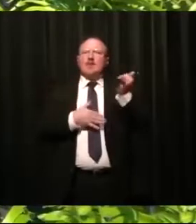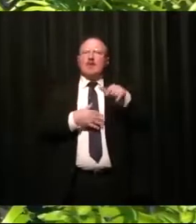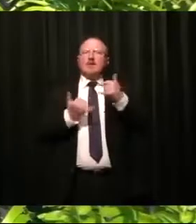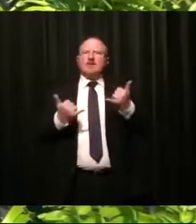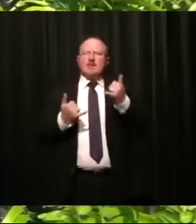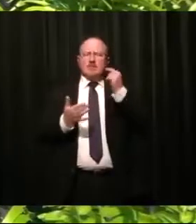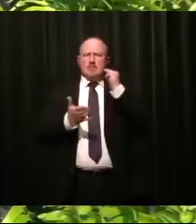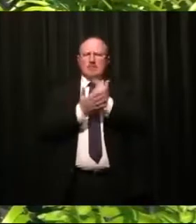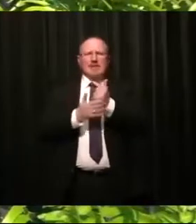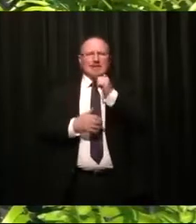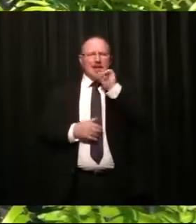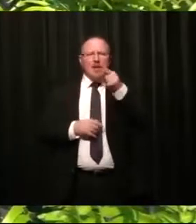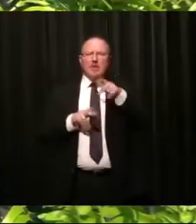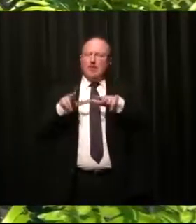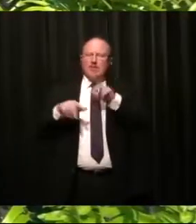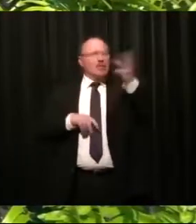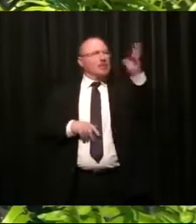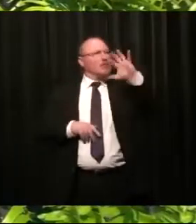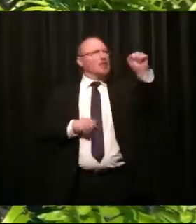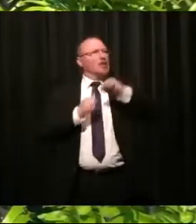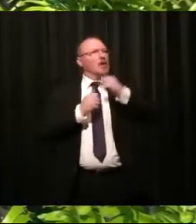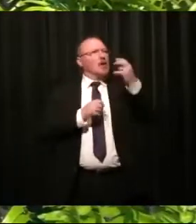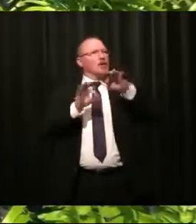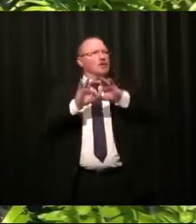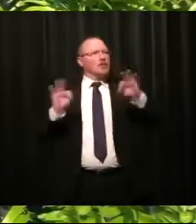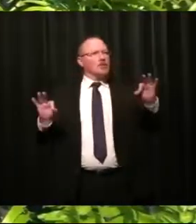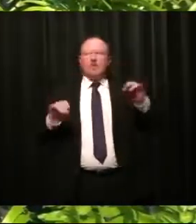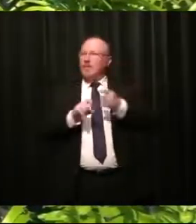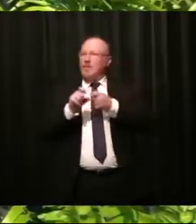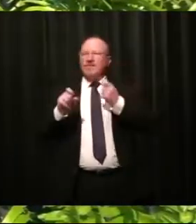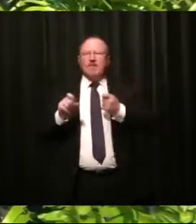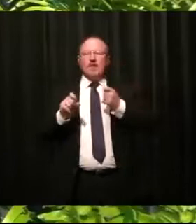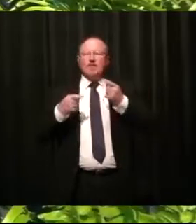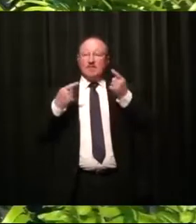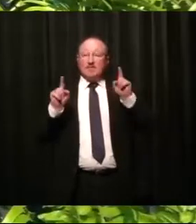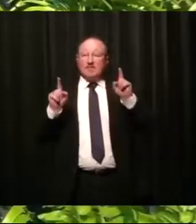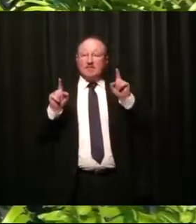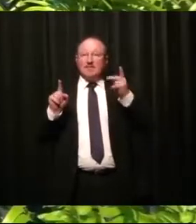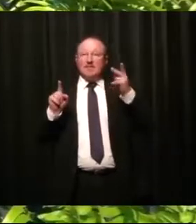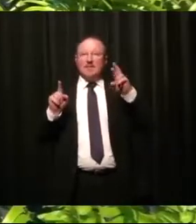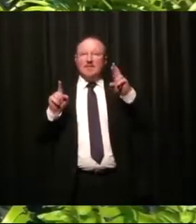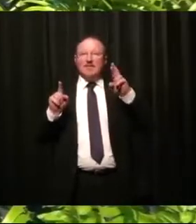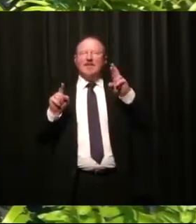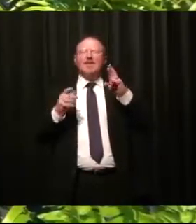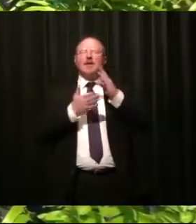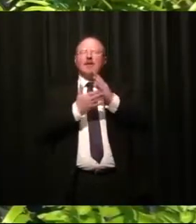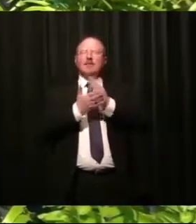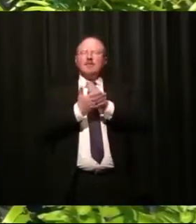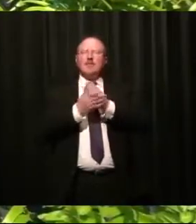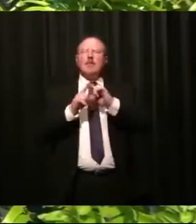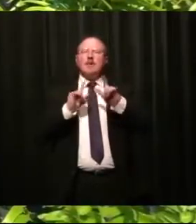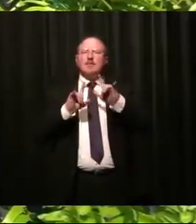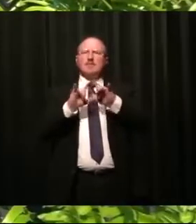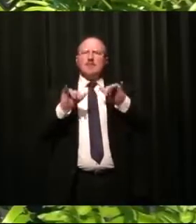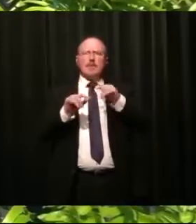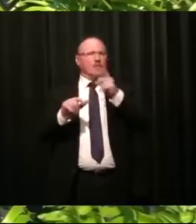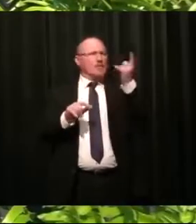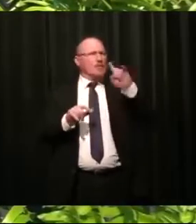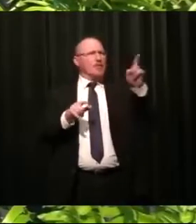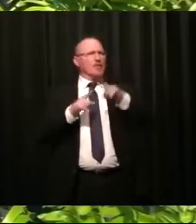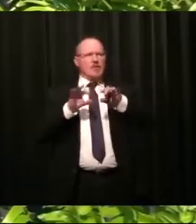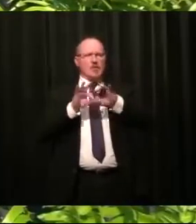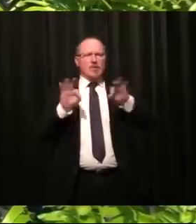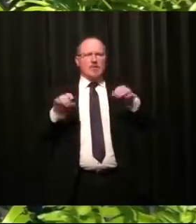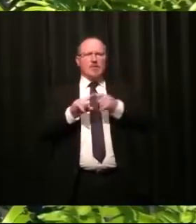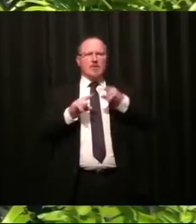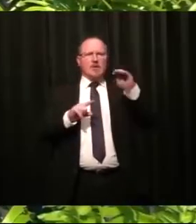that today's graduates are not just walking away with a high school diploma from the Achieve Virtual Education Academy. They're also walking away